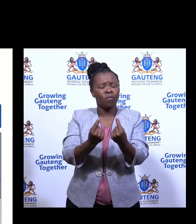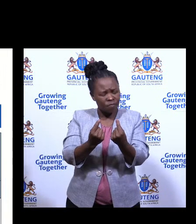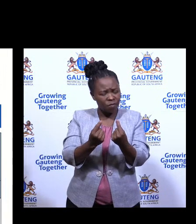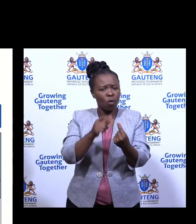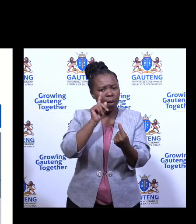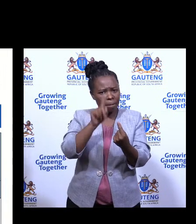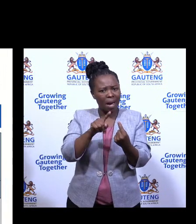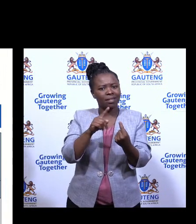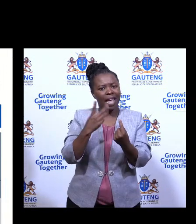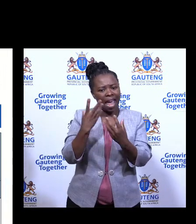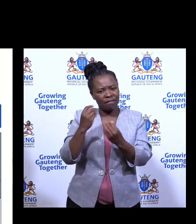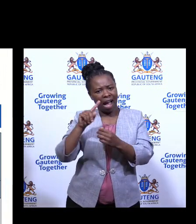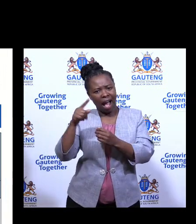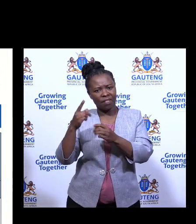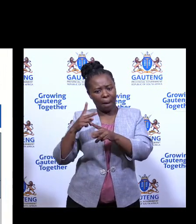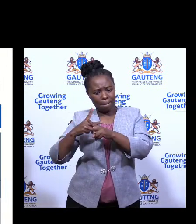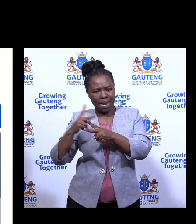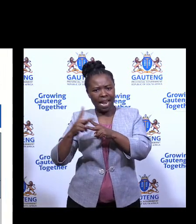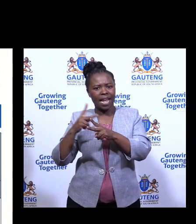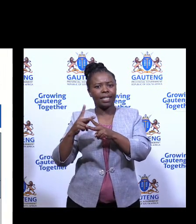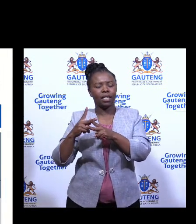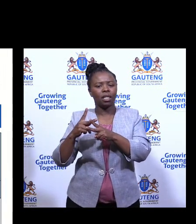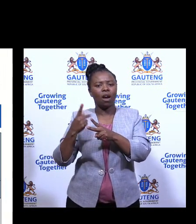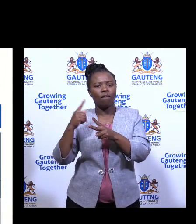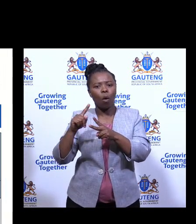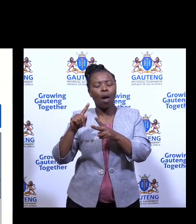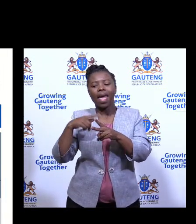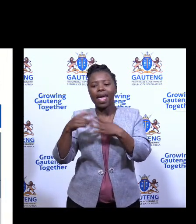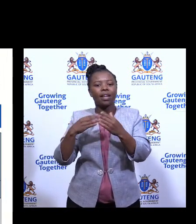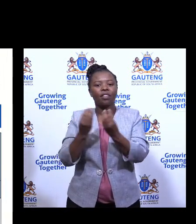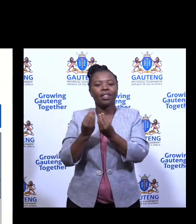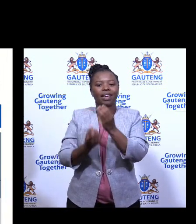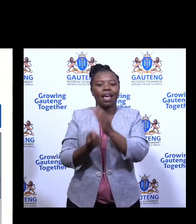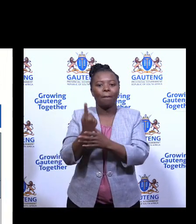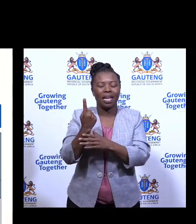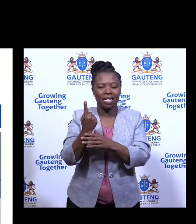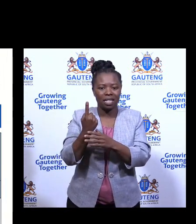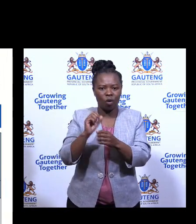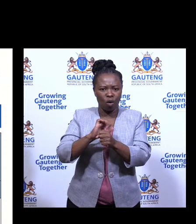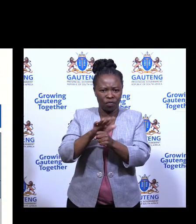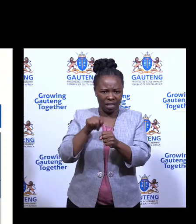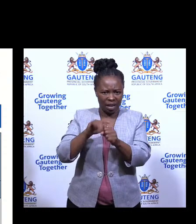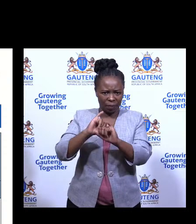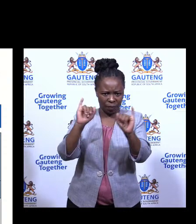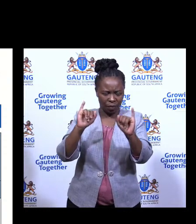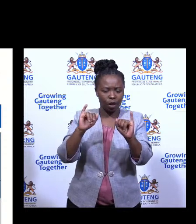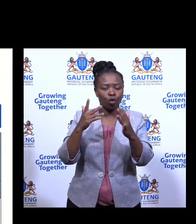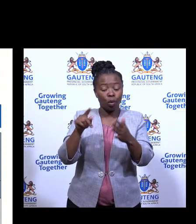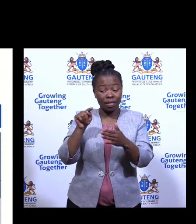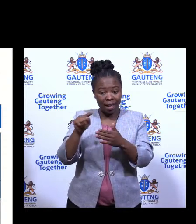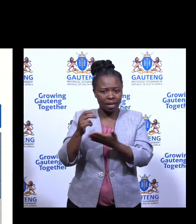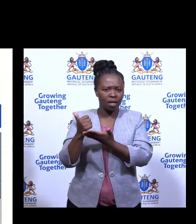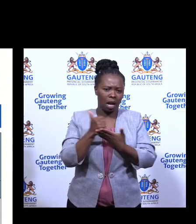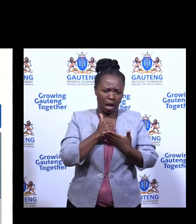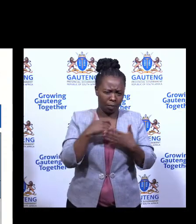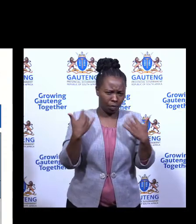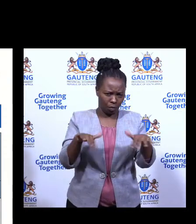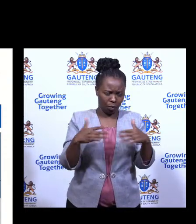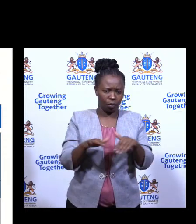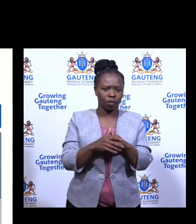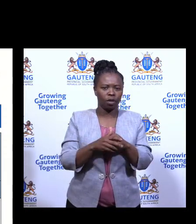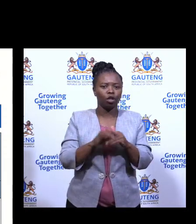for oxygen because the clinical feedback is also that helps a lot. Not